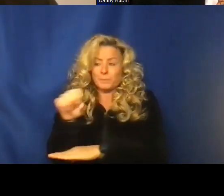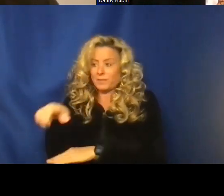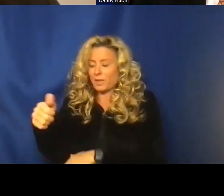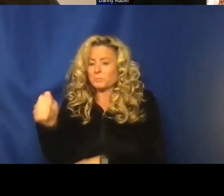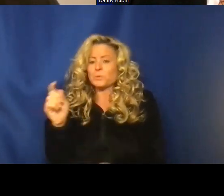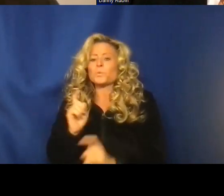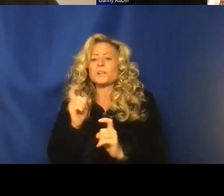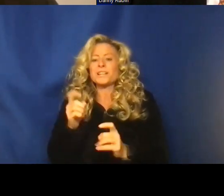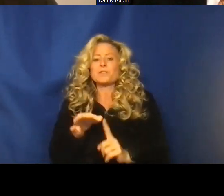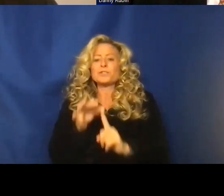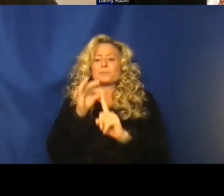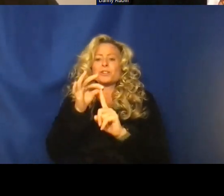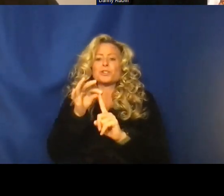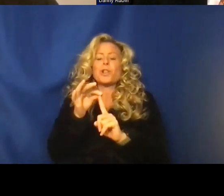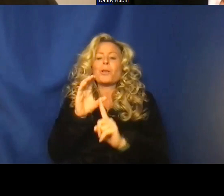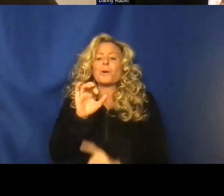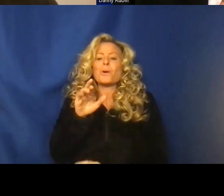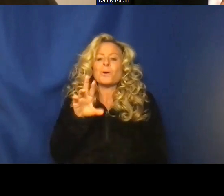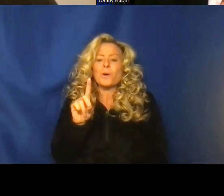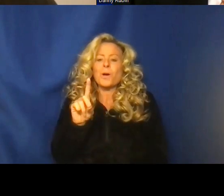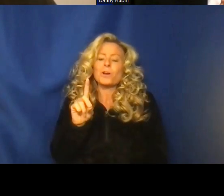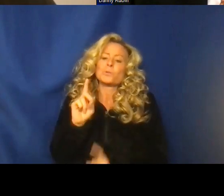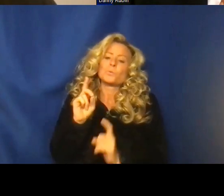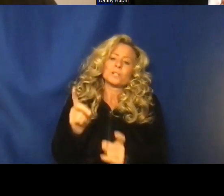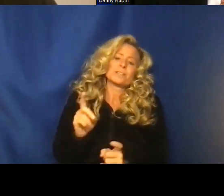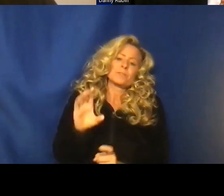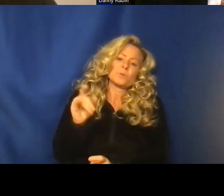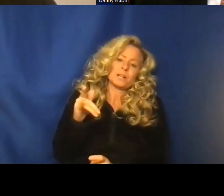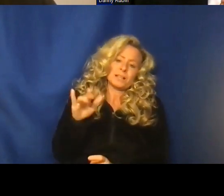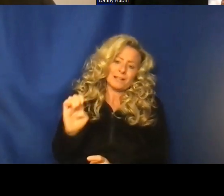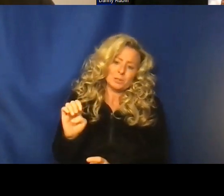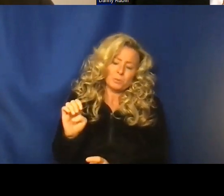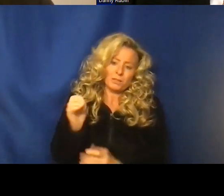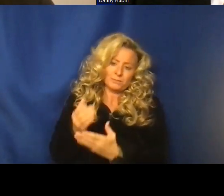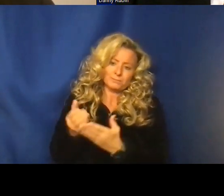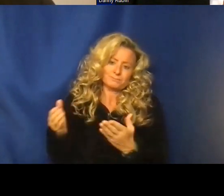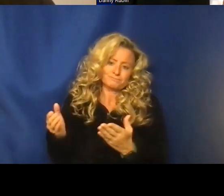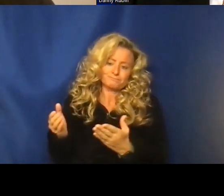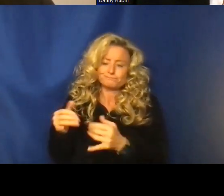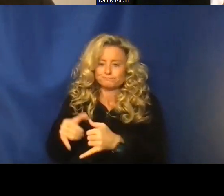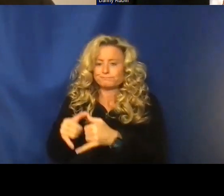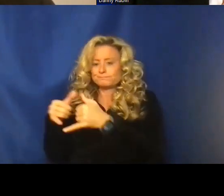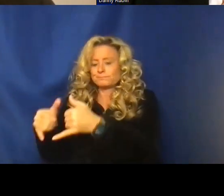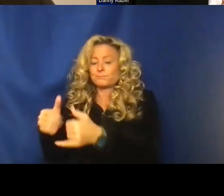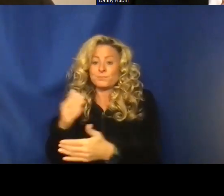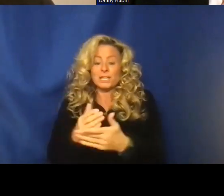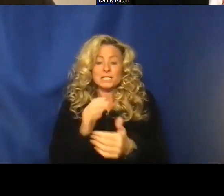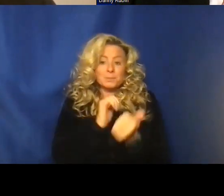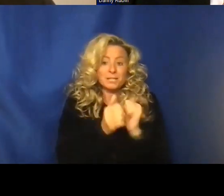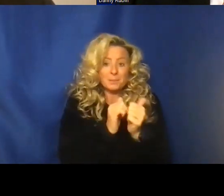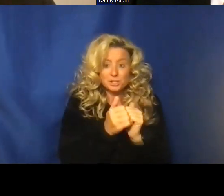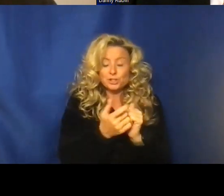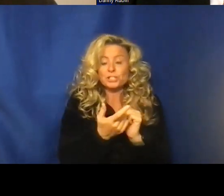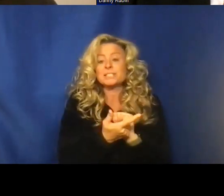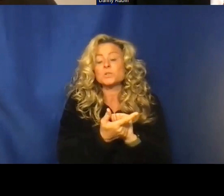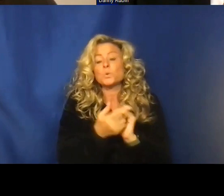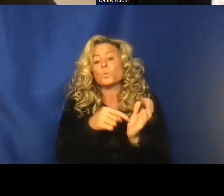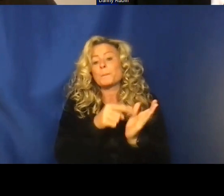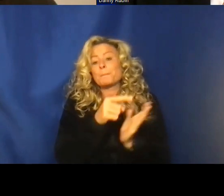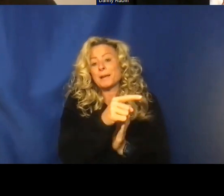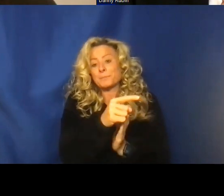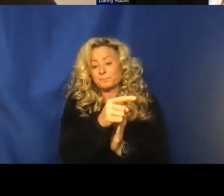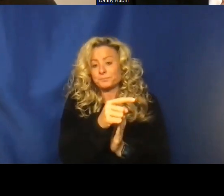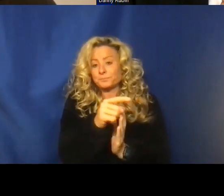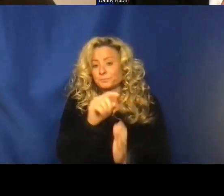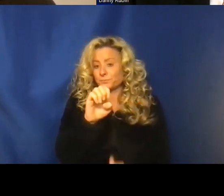give you a special unique card. We'll give you a collectible item. For some of our competitions that we run, we actually pay